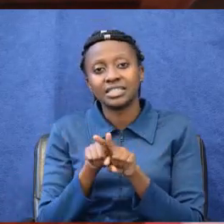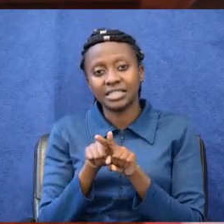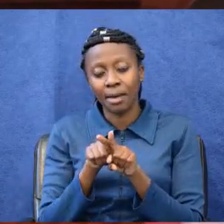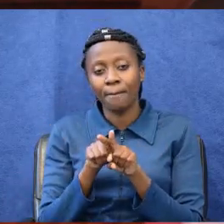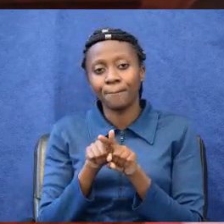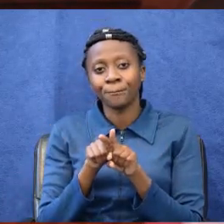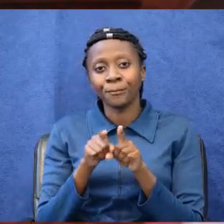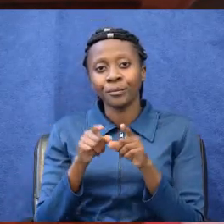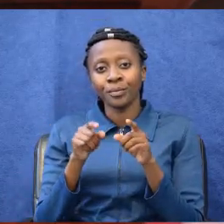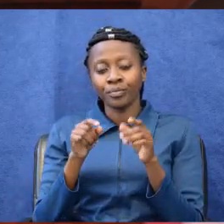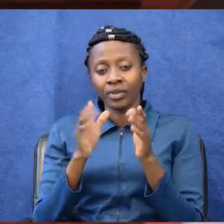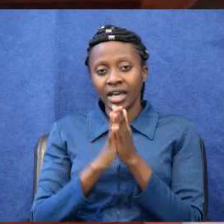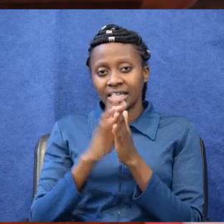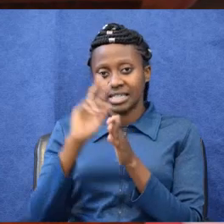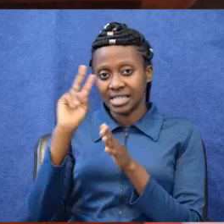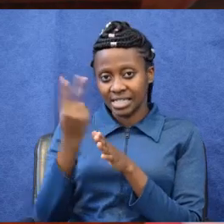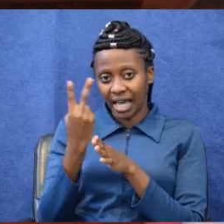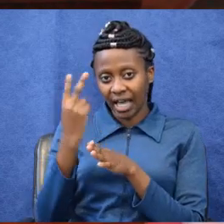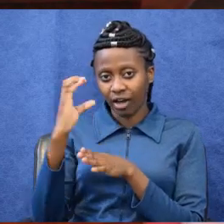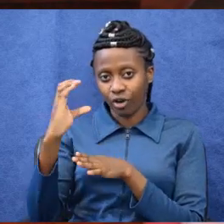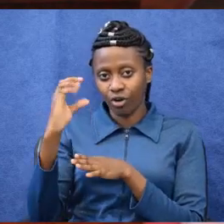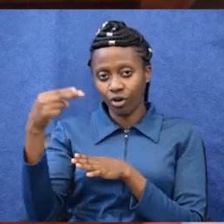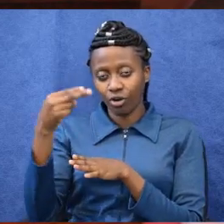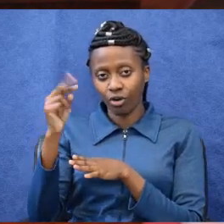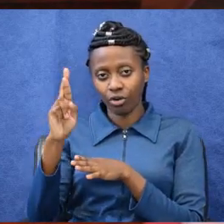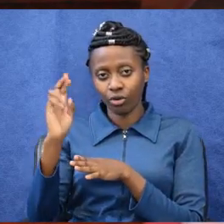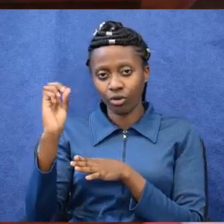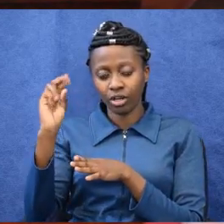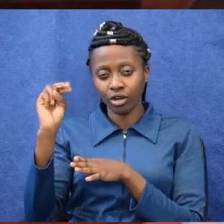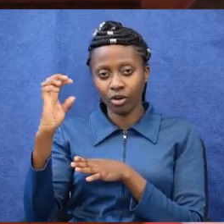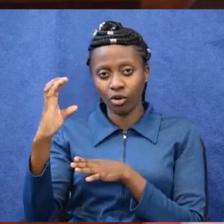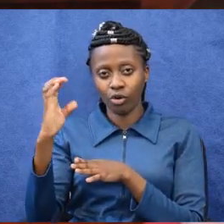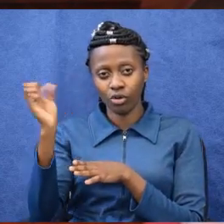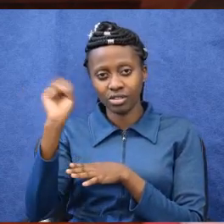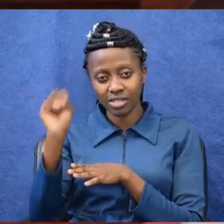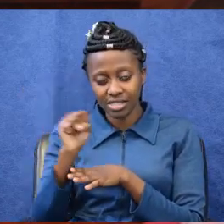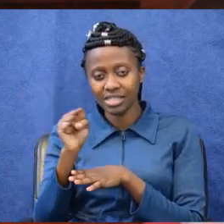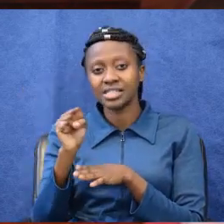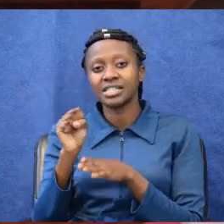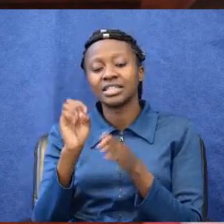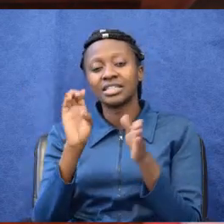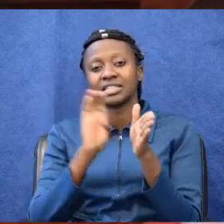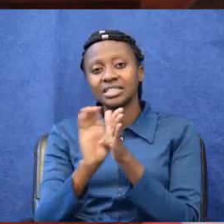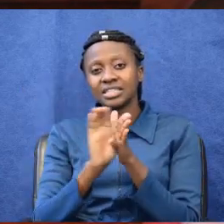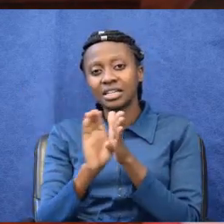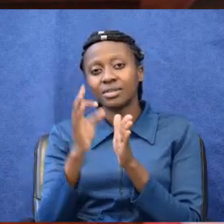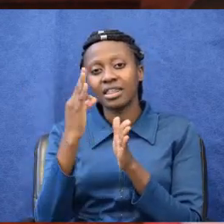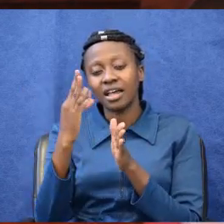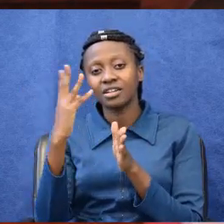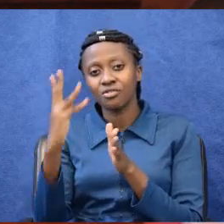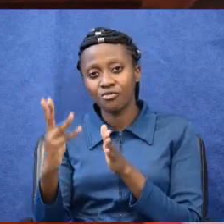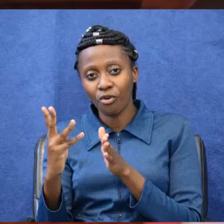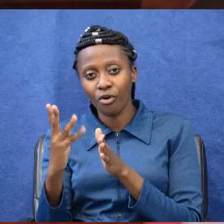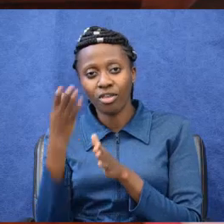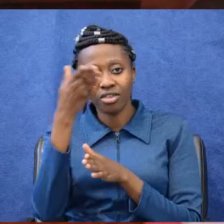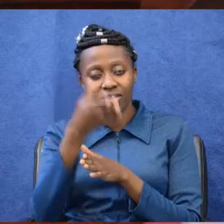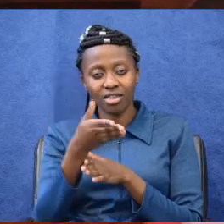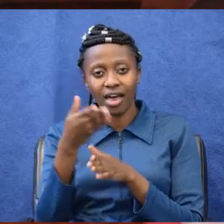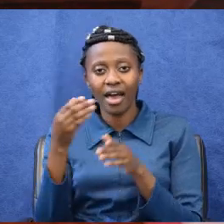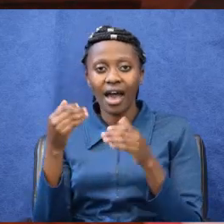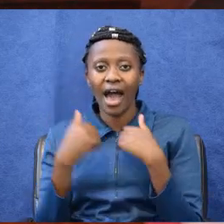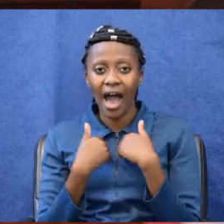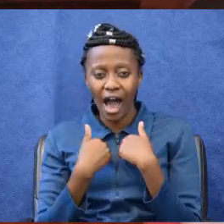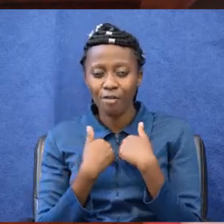2 Chronicles, chapter number 34, verse 1, there was another one called Josiah. He was